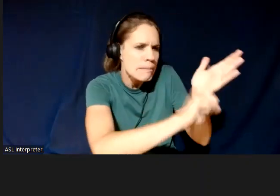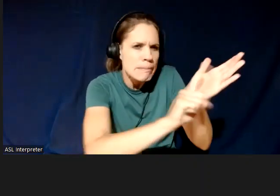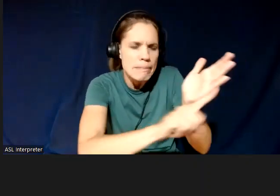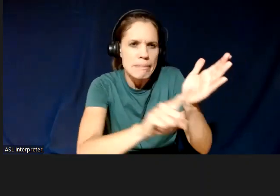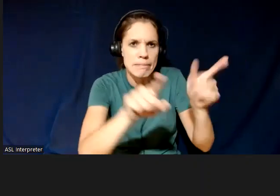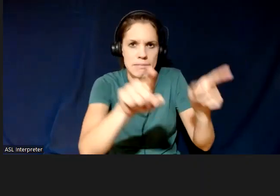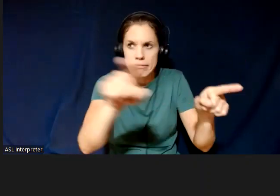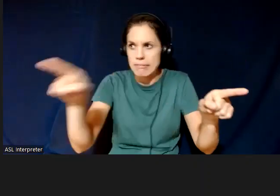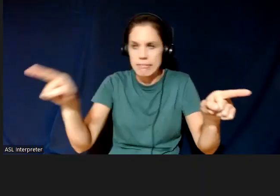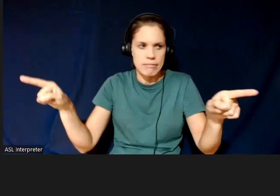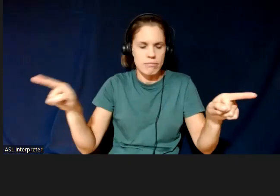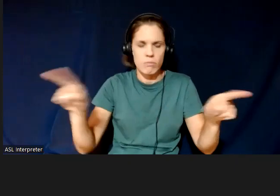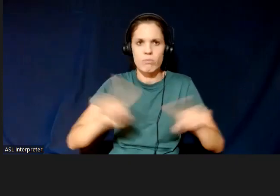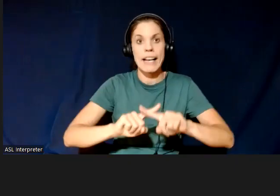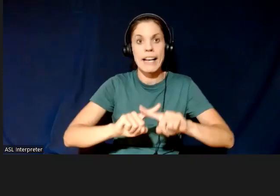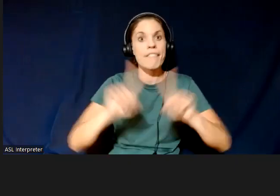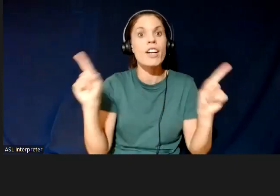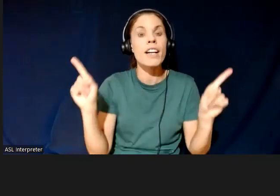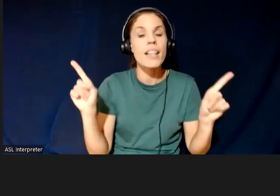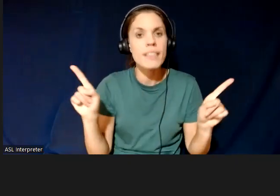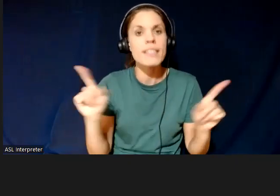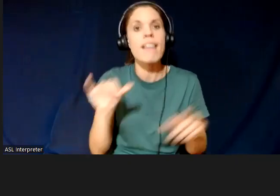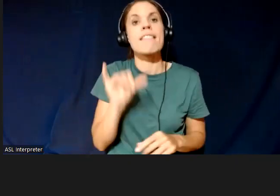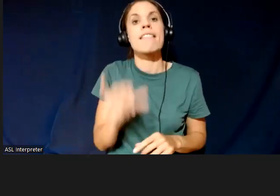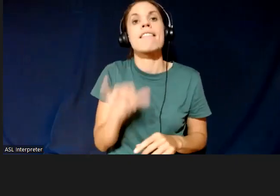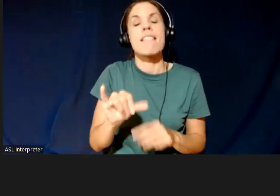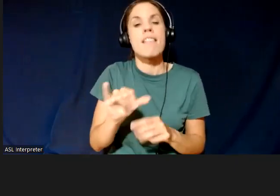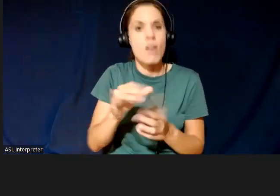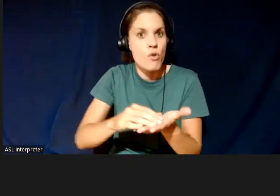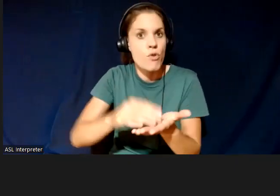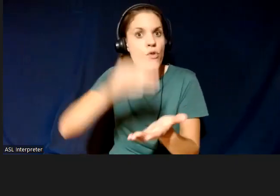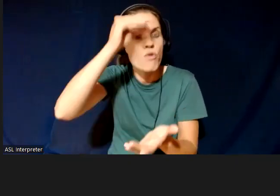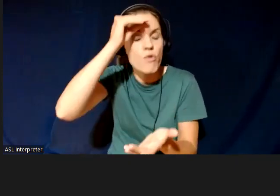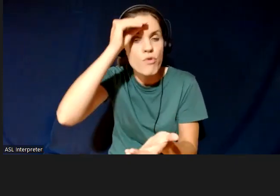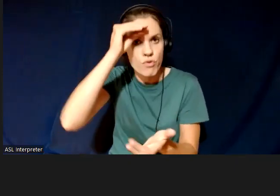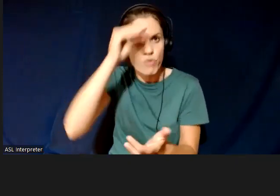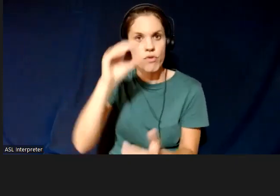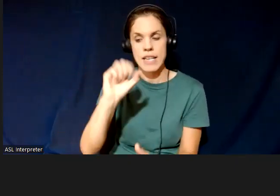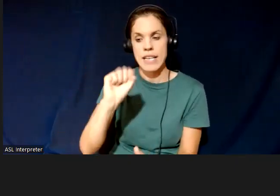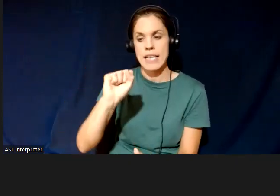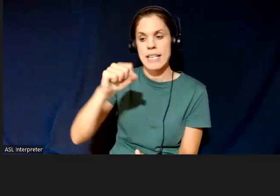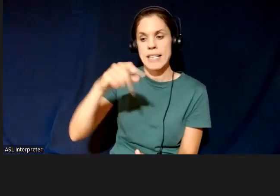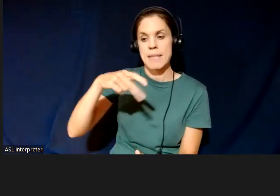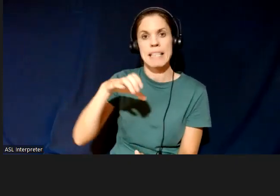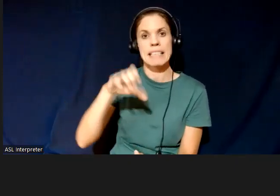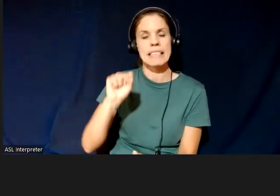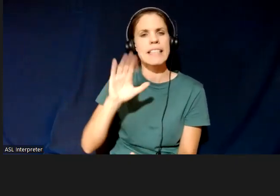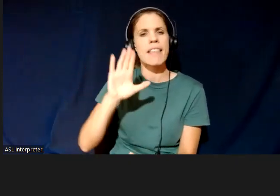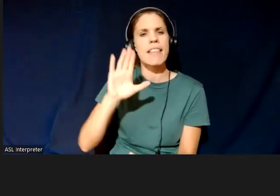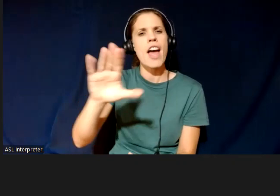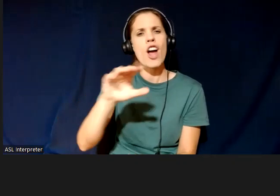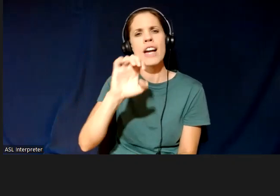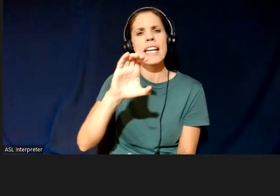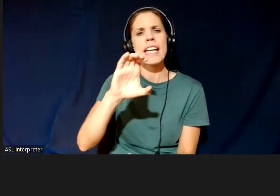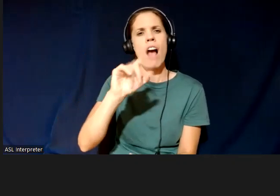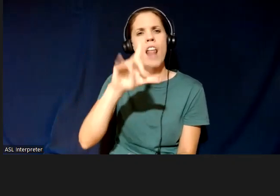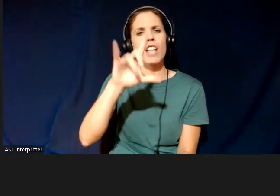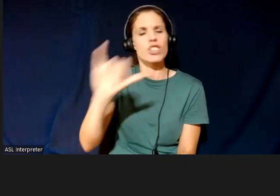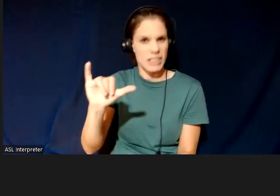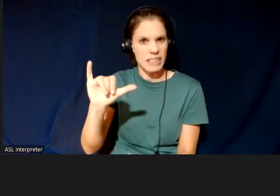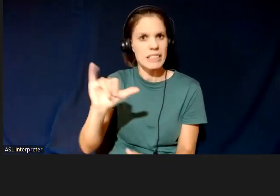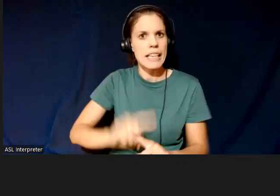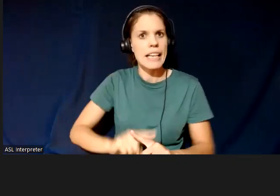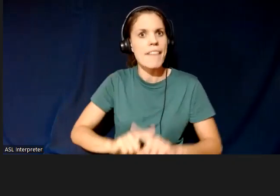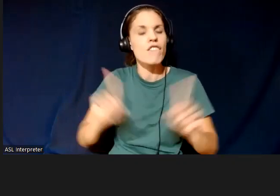really speaks to the difference in the species ecology. So, you know, it exists across